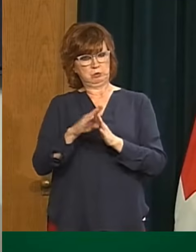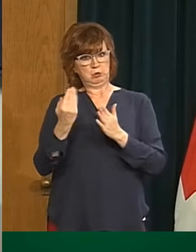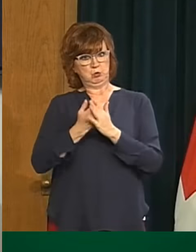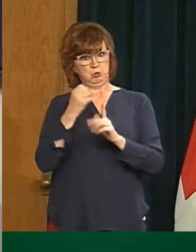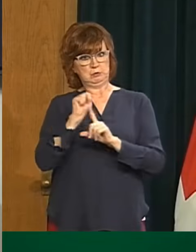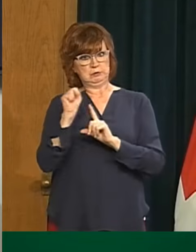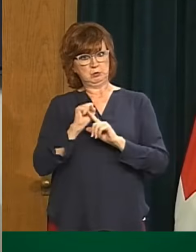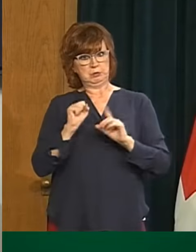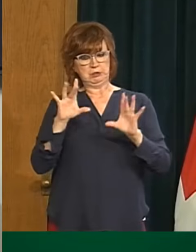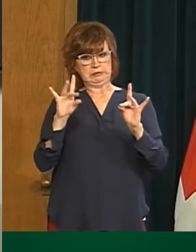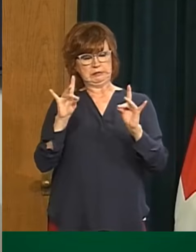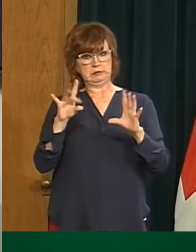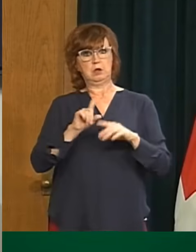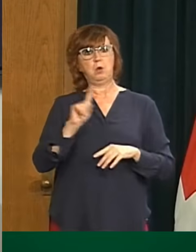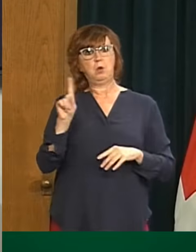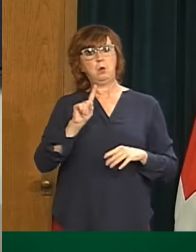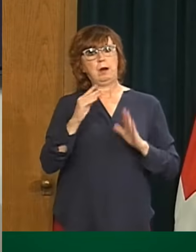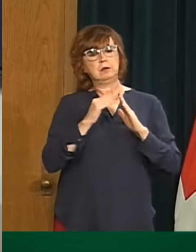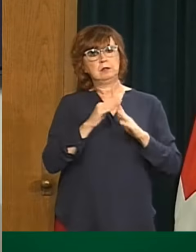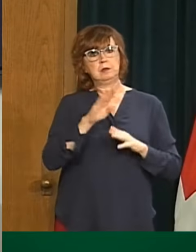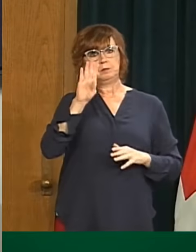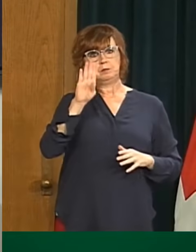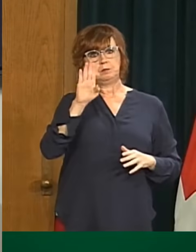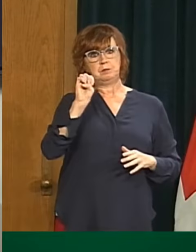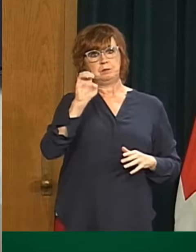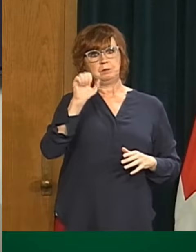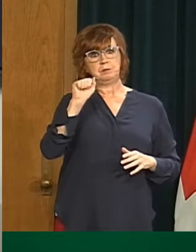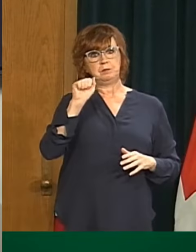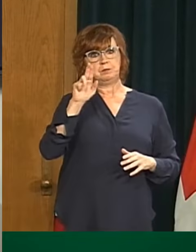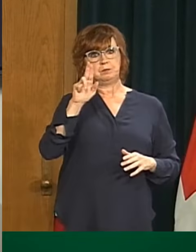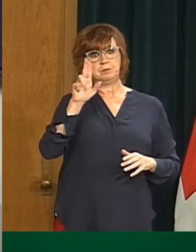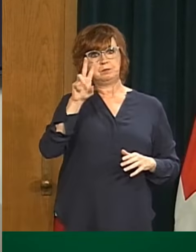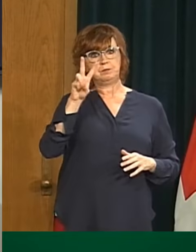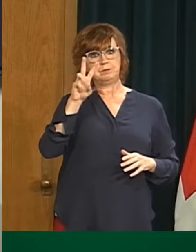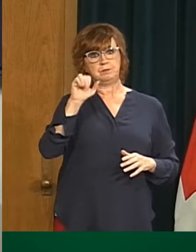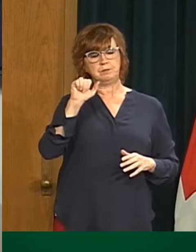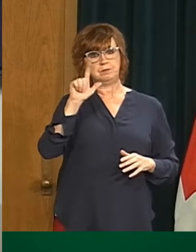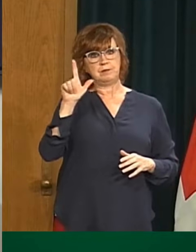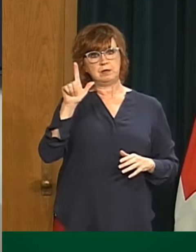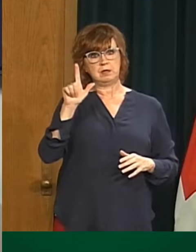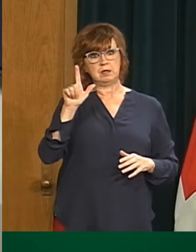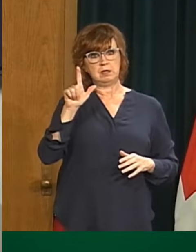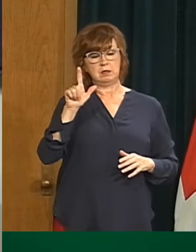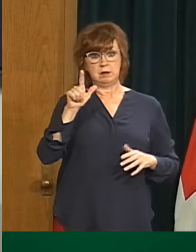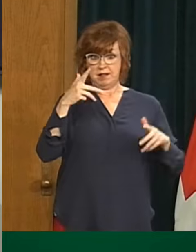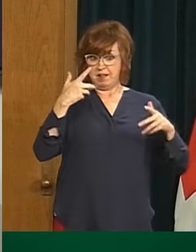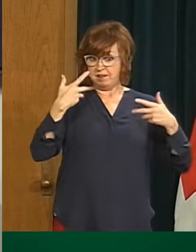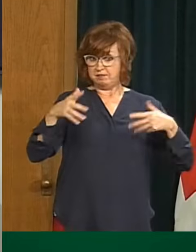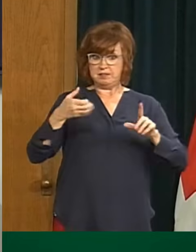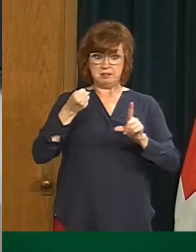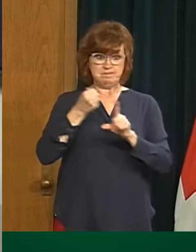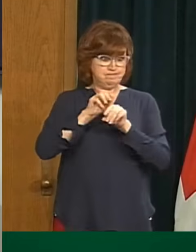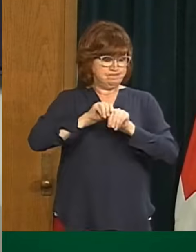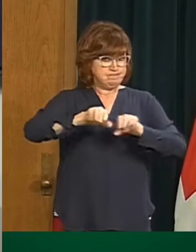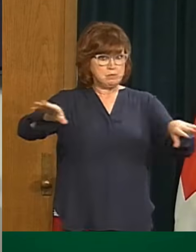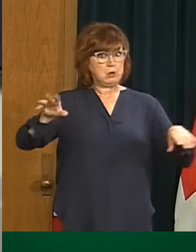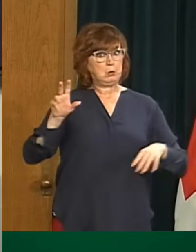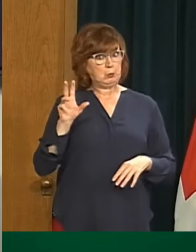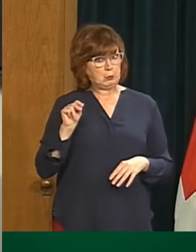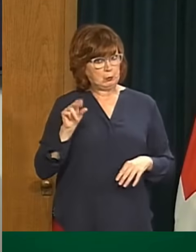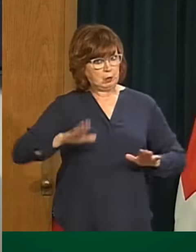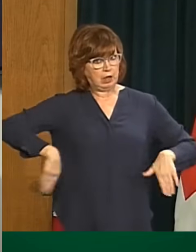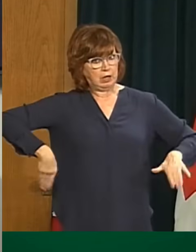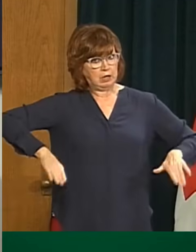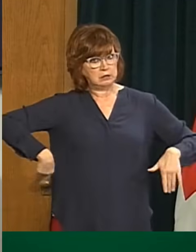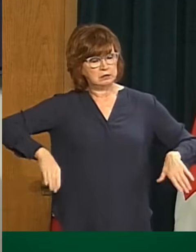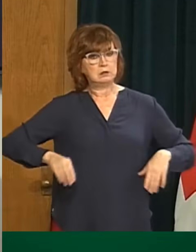Beauval, we are expecting that to be imminent. This is a fast-developing situation, which we've just been alerted to and is continuing to